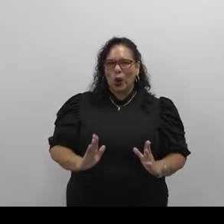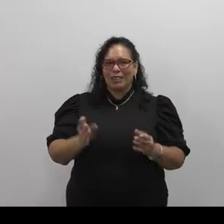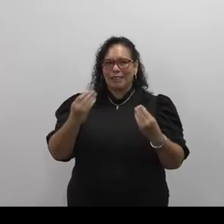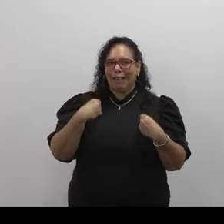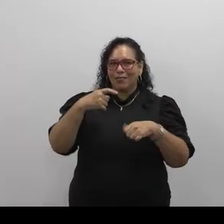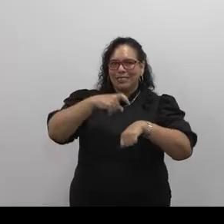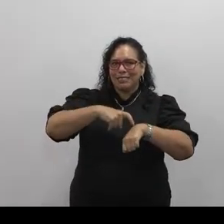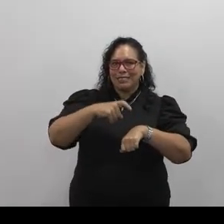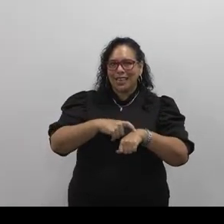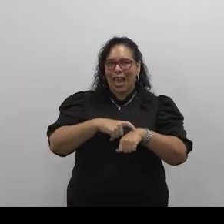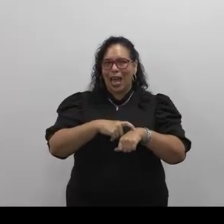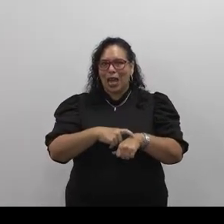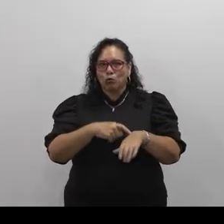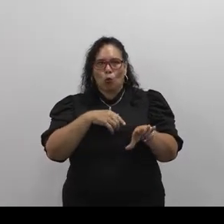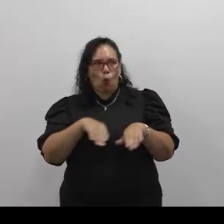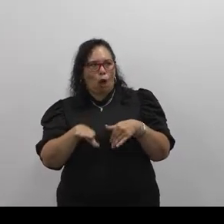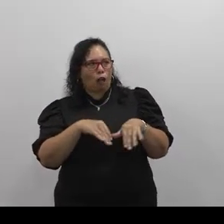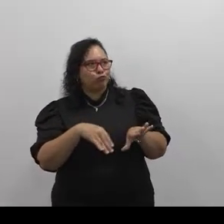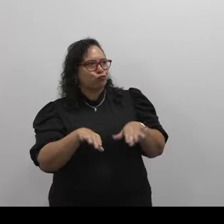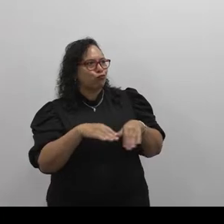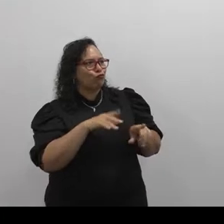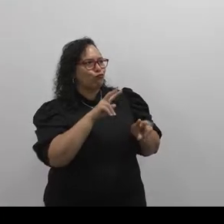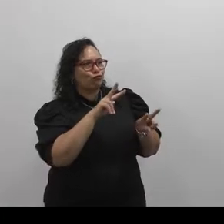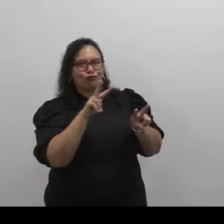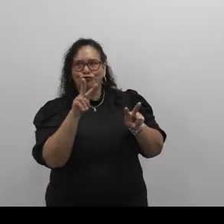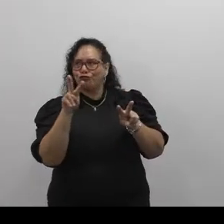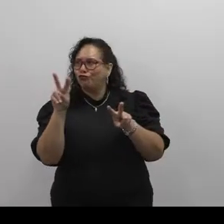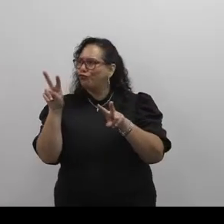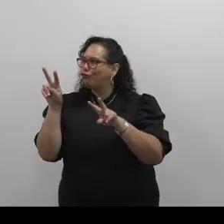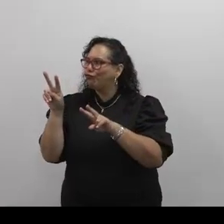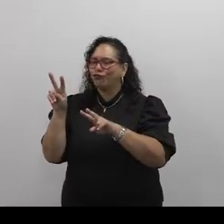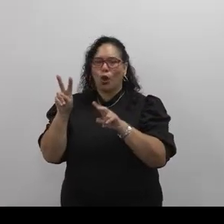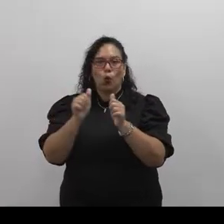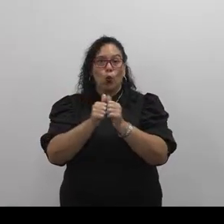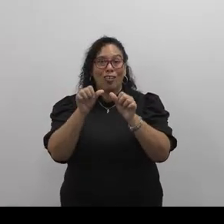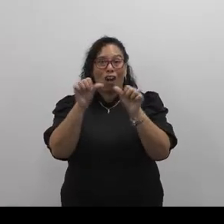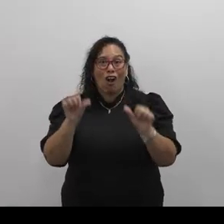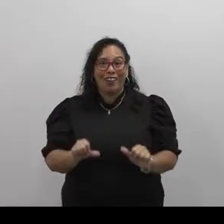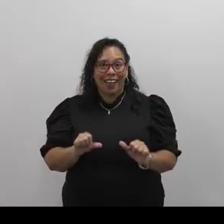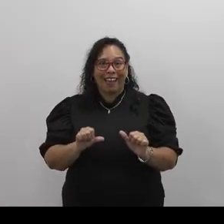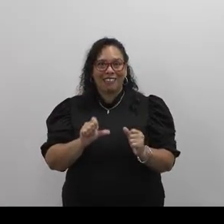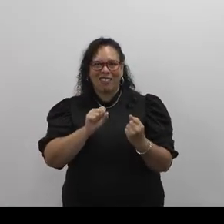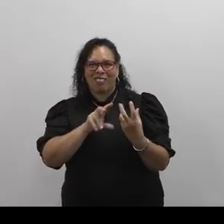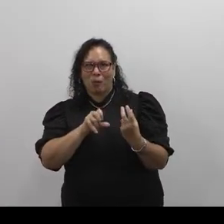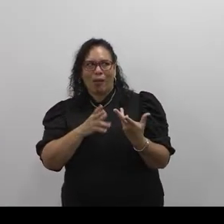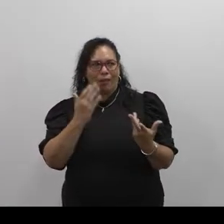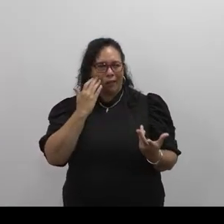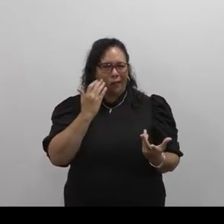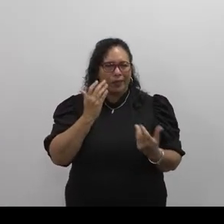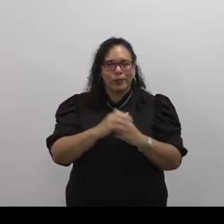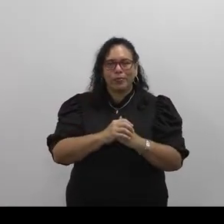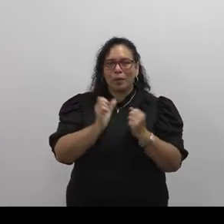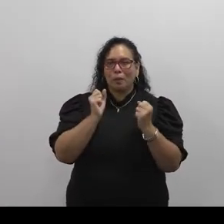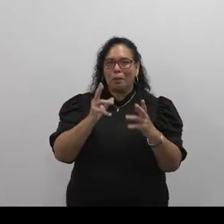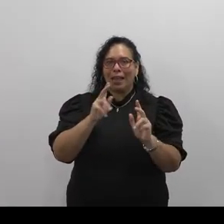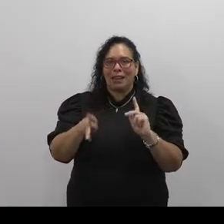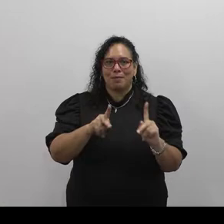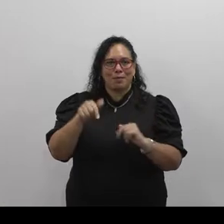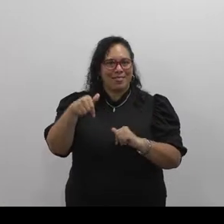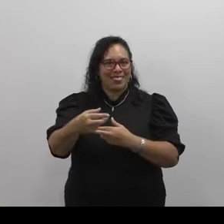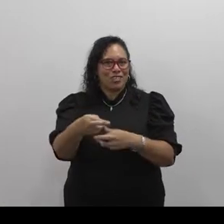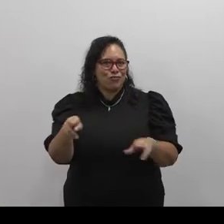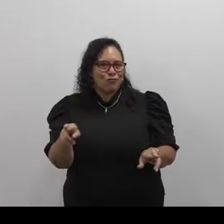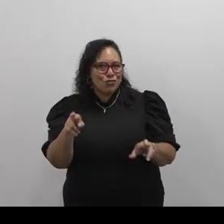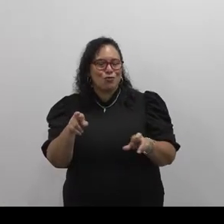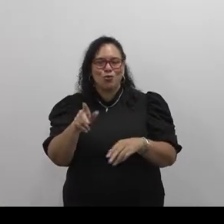time to kind of walk facilities with our architects and chime in and give us their input, which is super valuable as well. There's a number of folks in this room